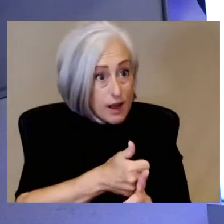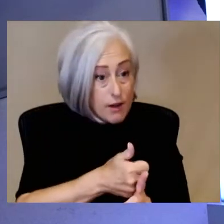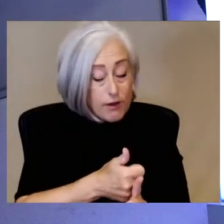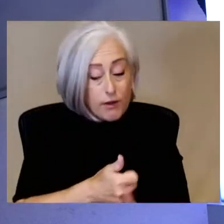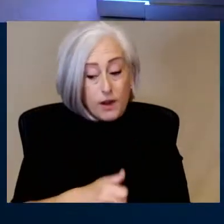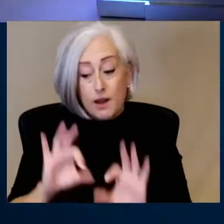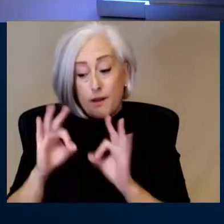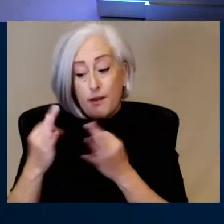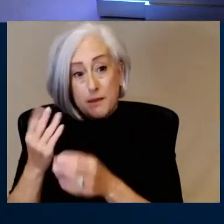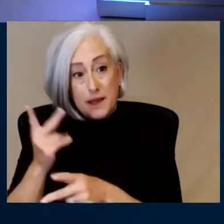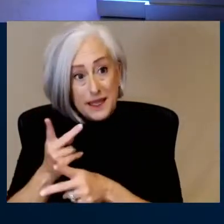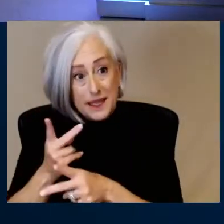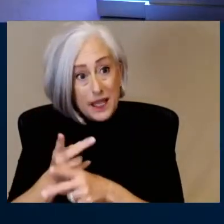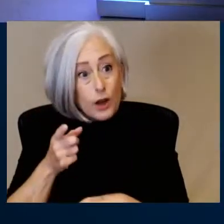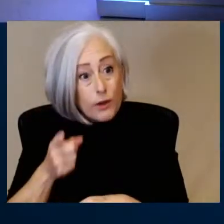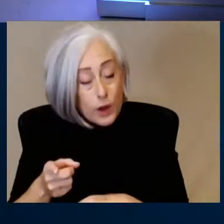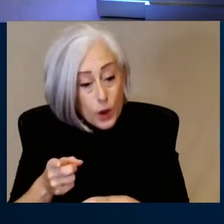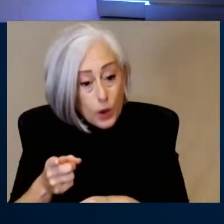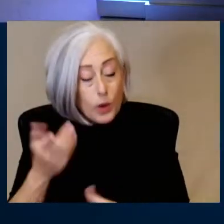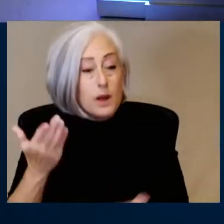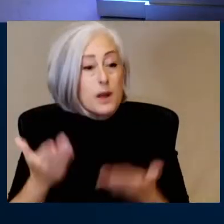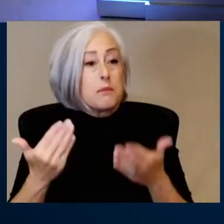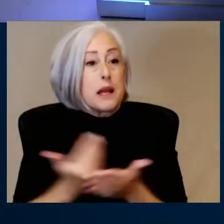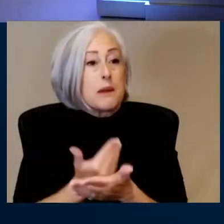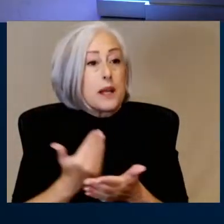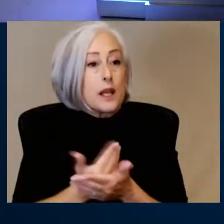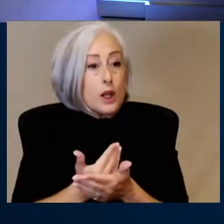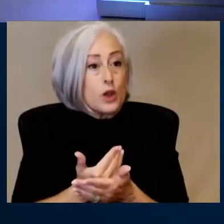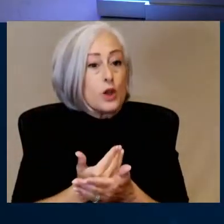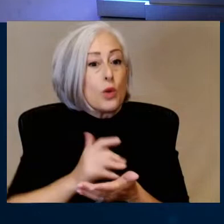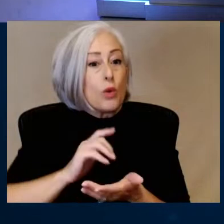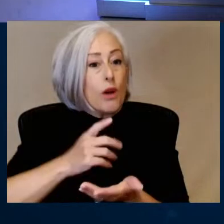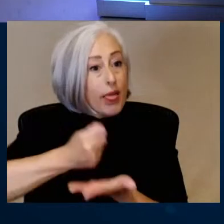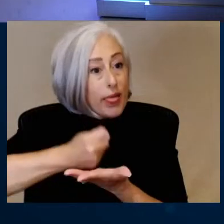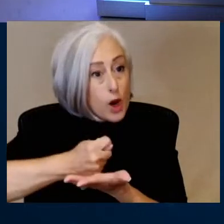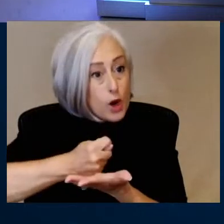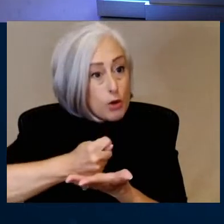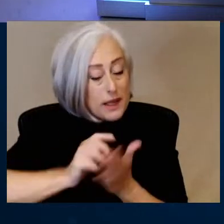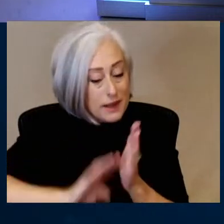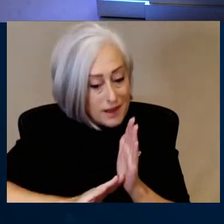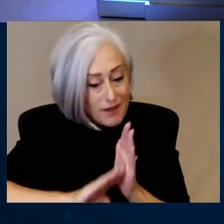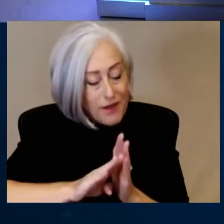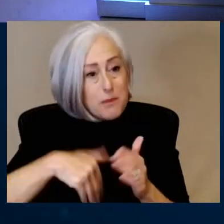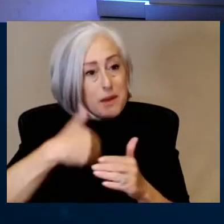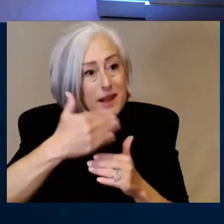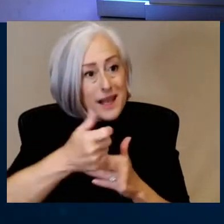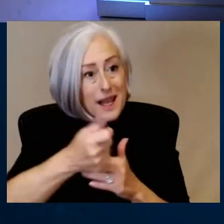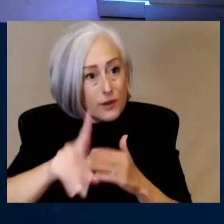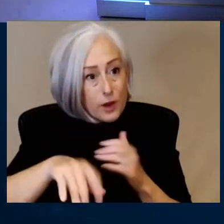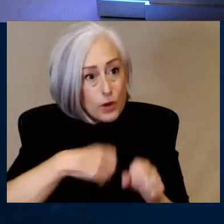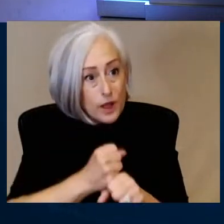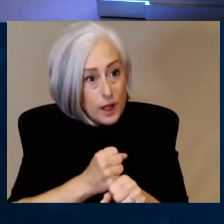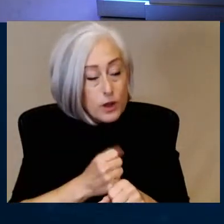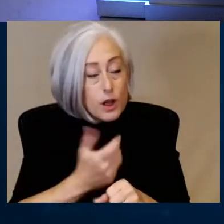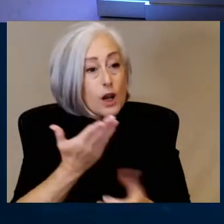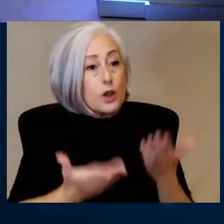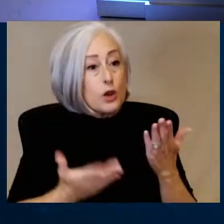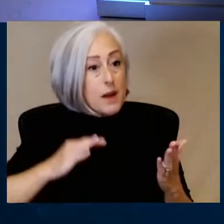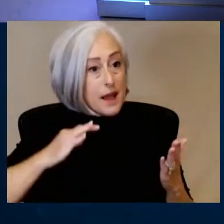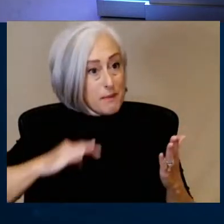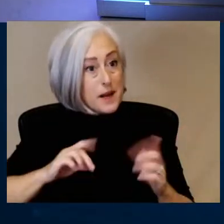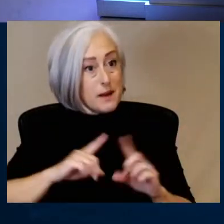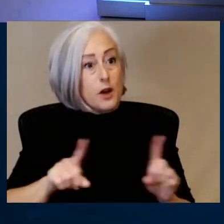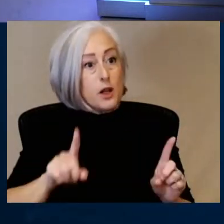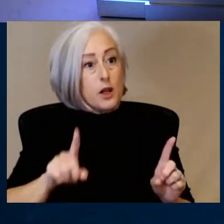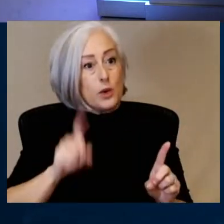there may be new therapies that are developed in the next few years, so you may be able to be a beneficiary, but you got to keep yourself and your family's got to stay well in